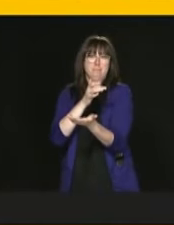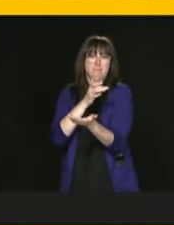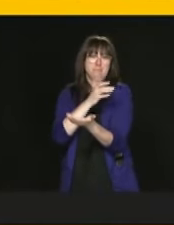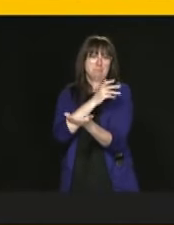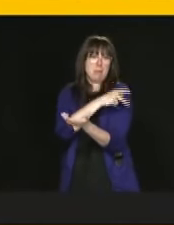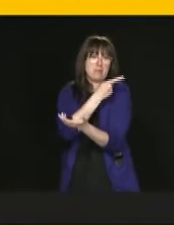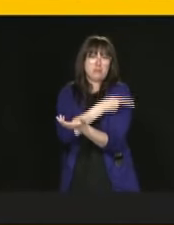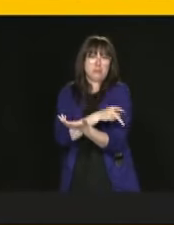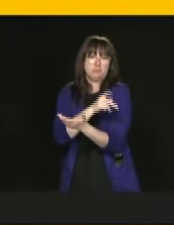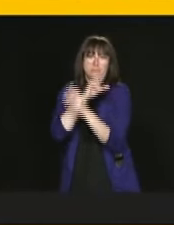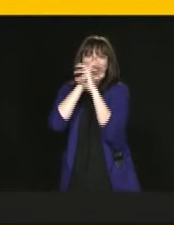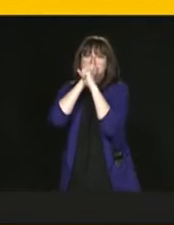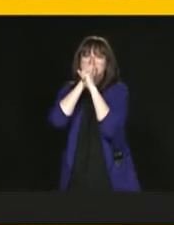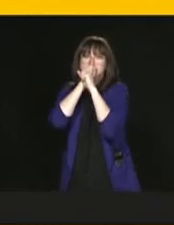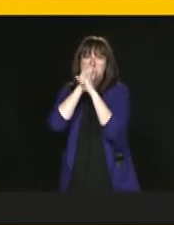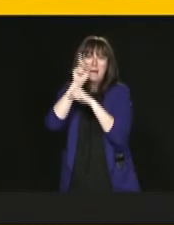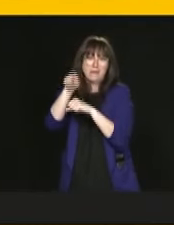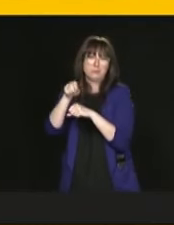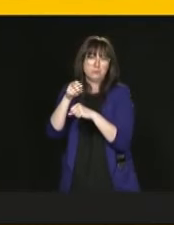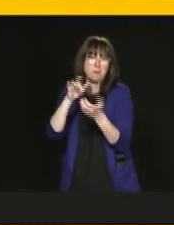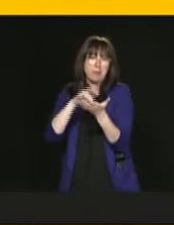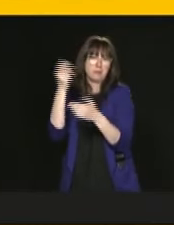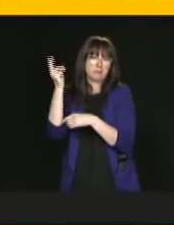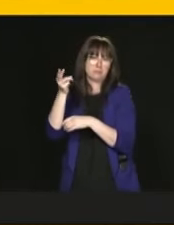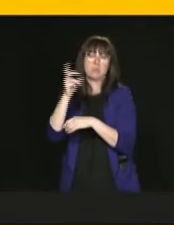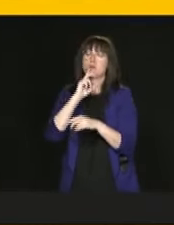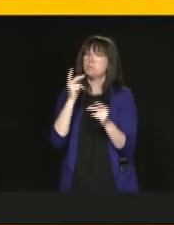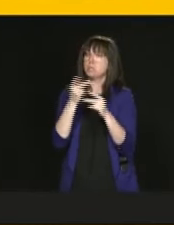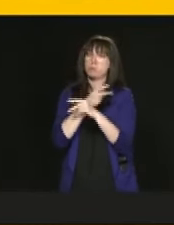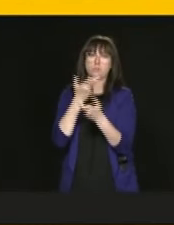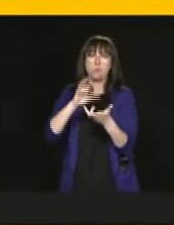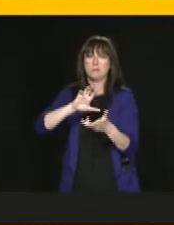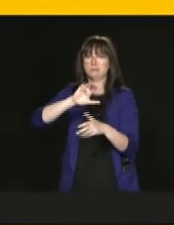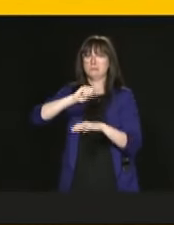thing that could happen is to create another set of stigmas